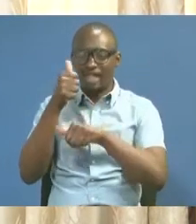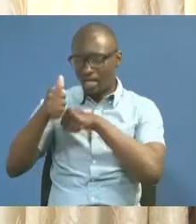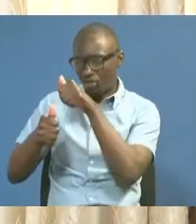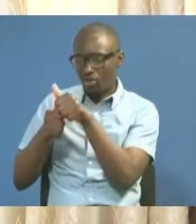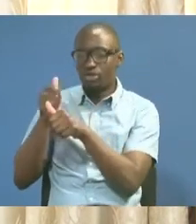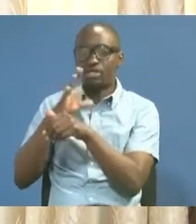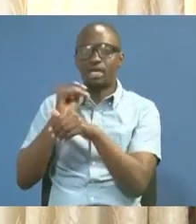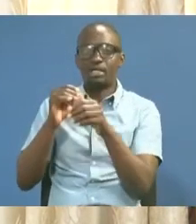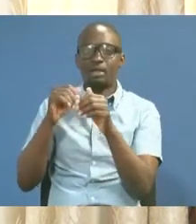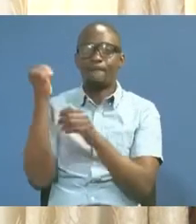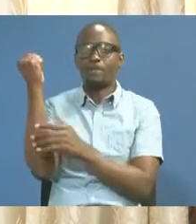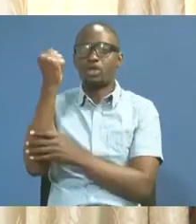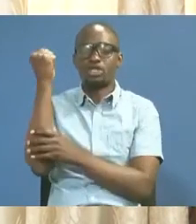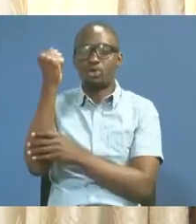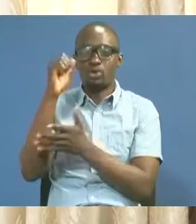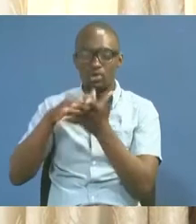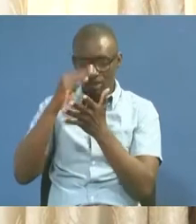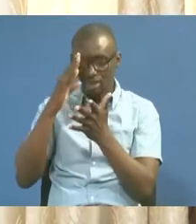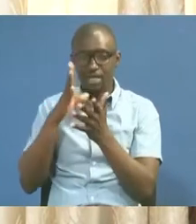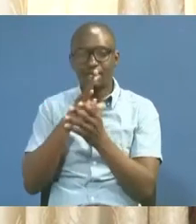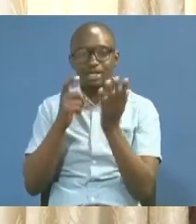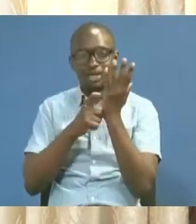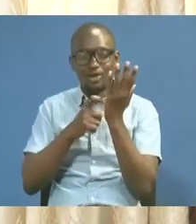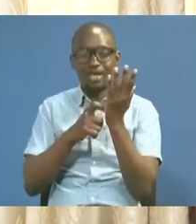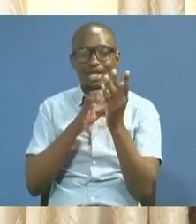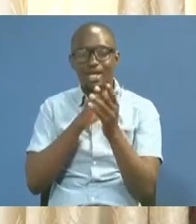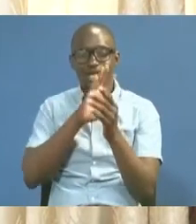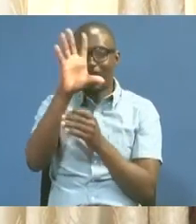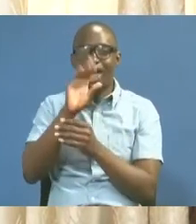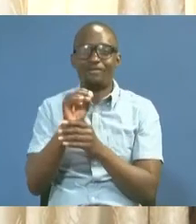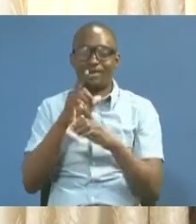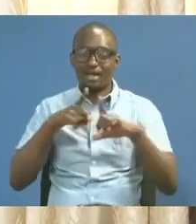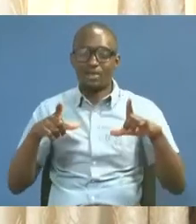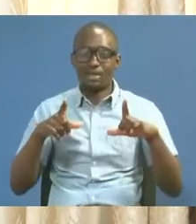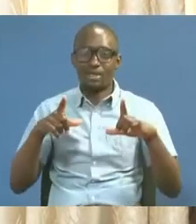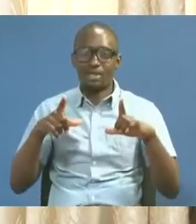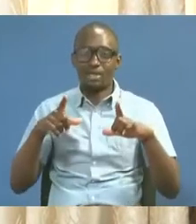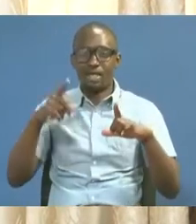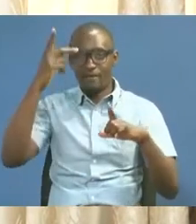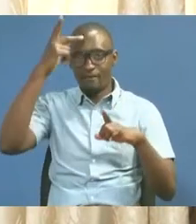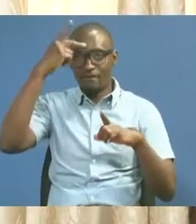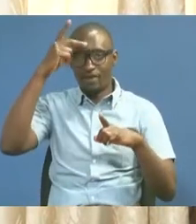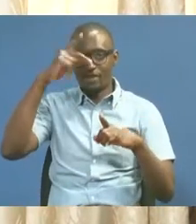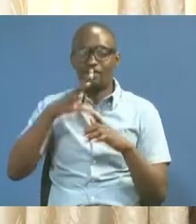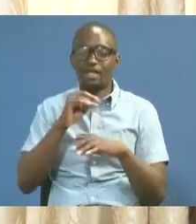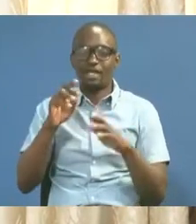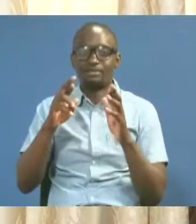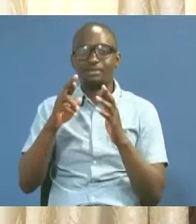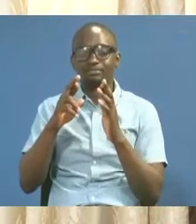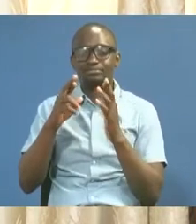studies, Kiswahili and African languages, philosophy and religious